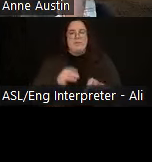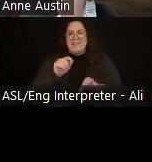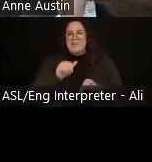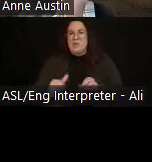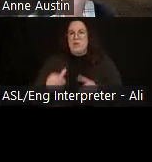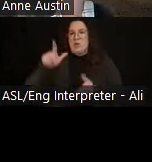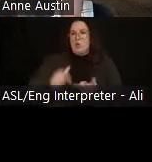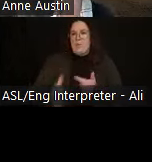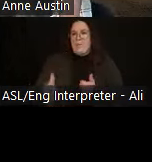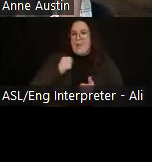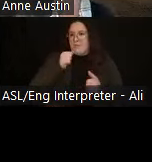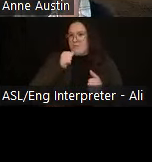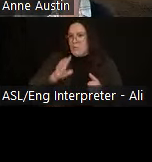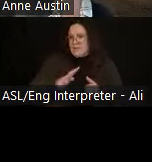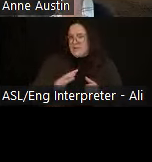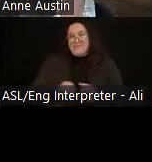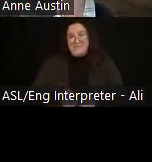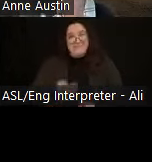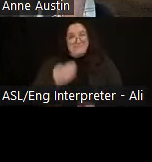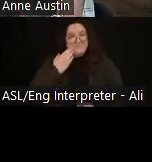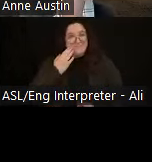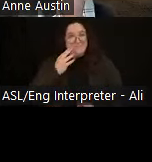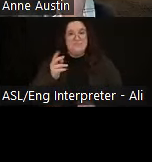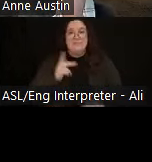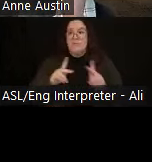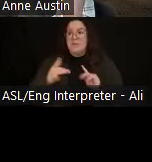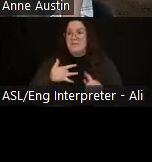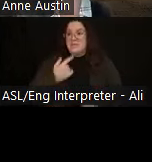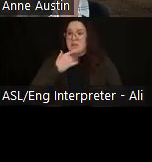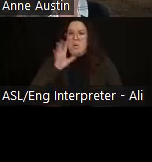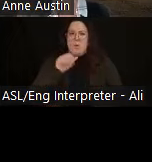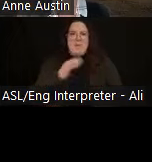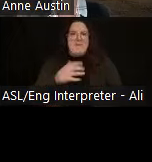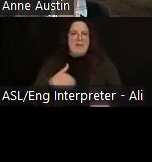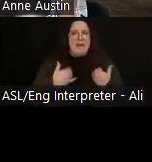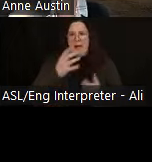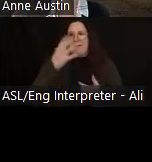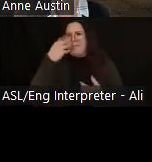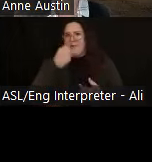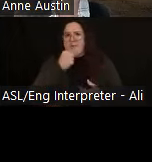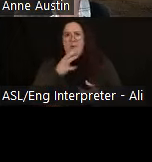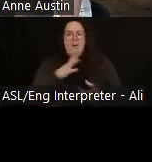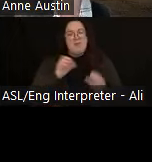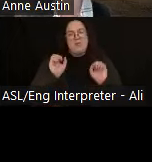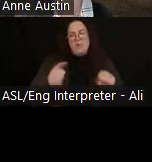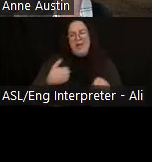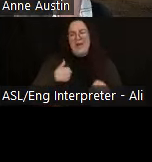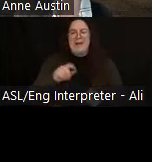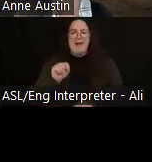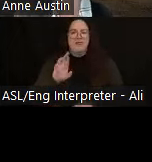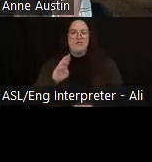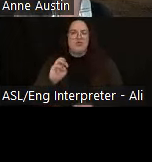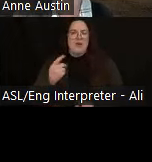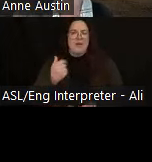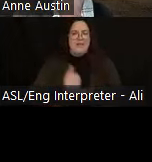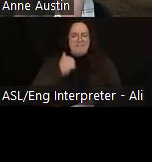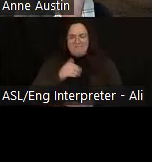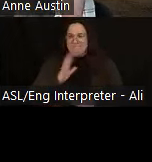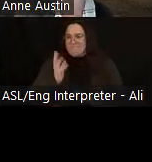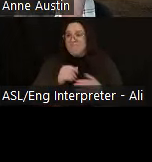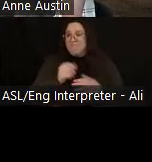as allowable and seemly if they're found on young and attractive women. The American TV show Saturday Night Live